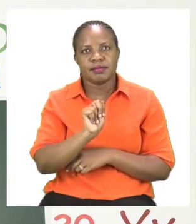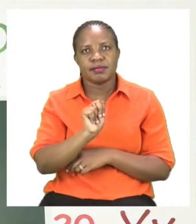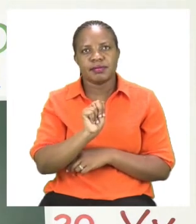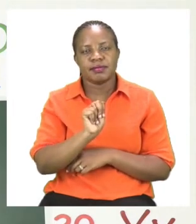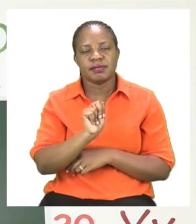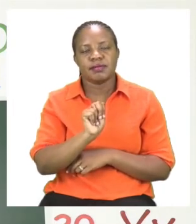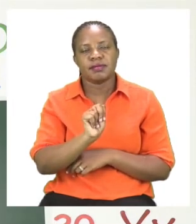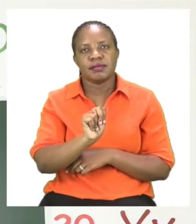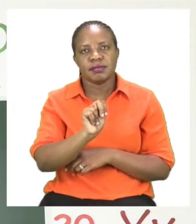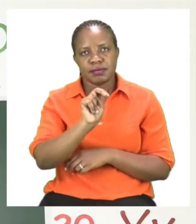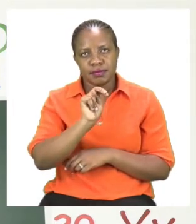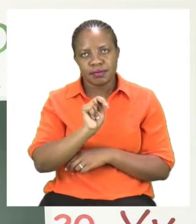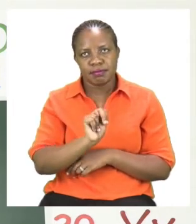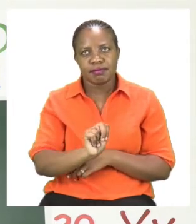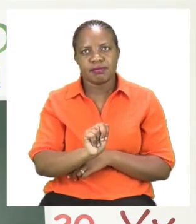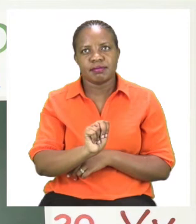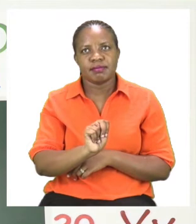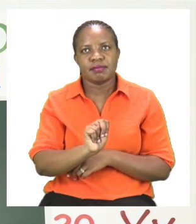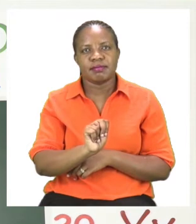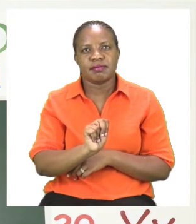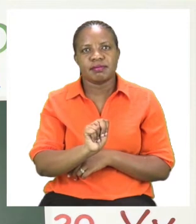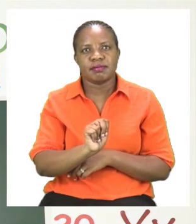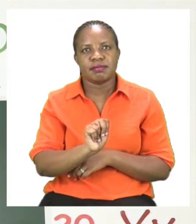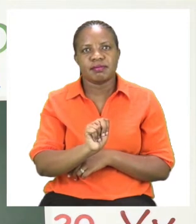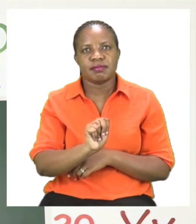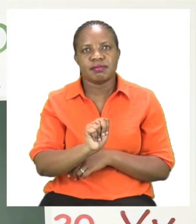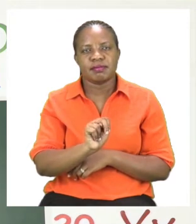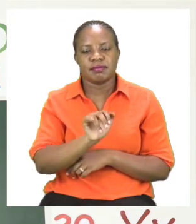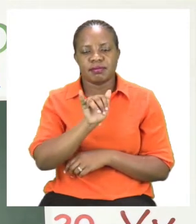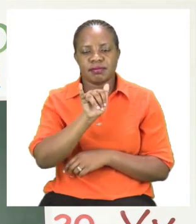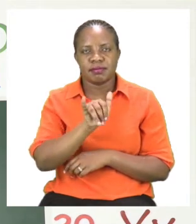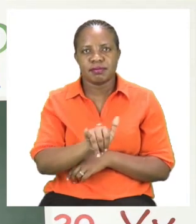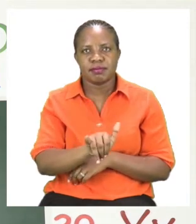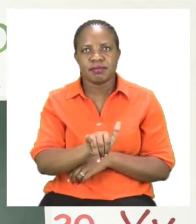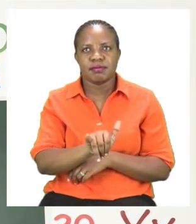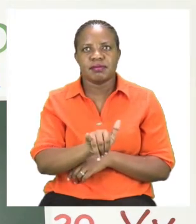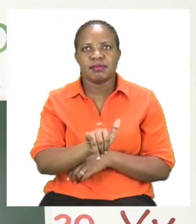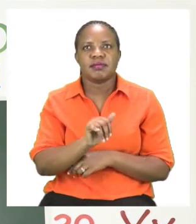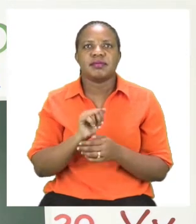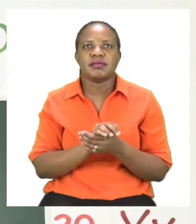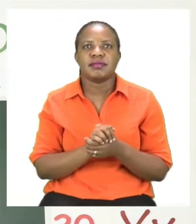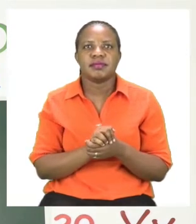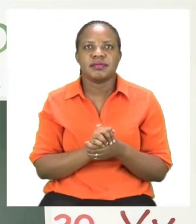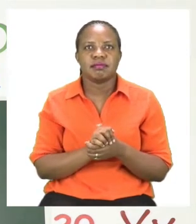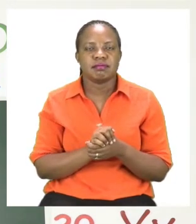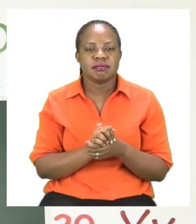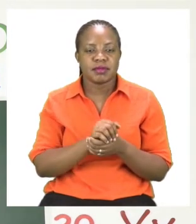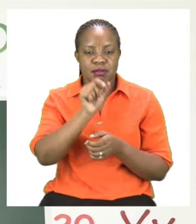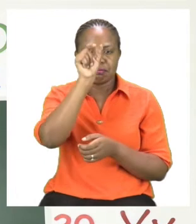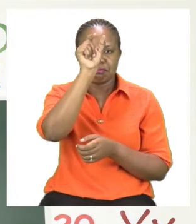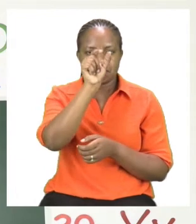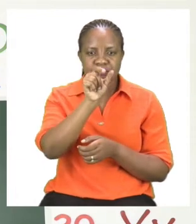Another N. And a Y. And we have spelled the